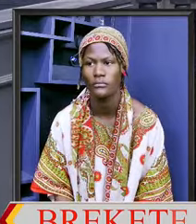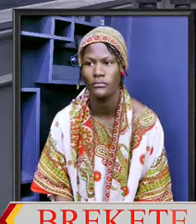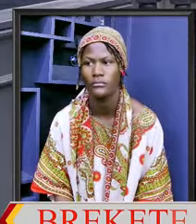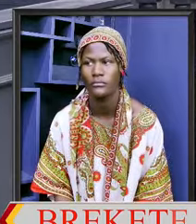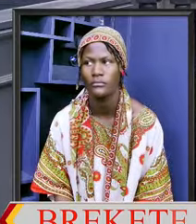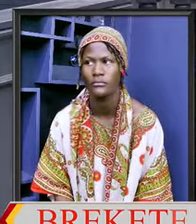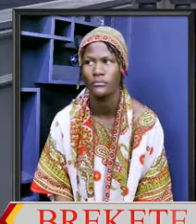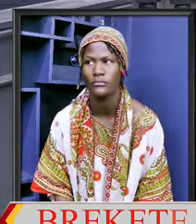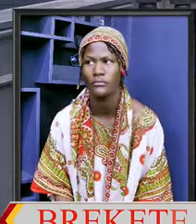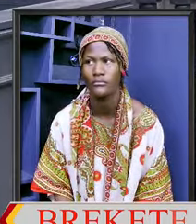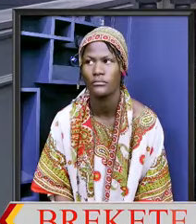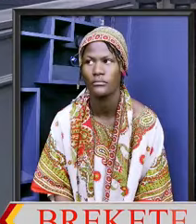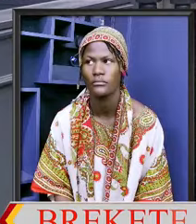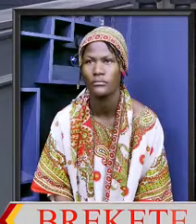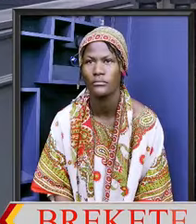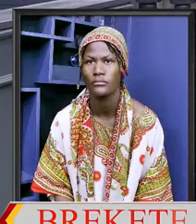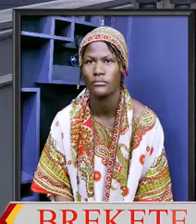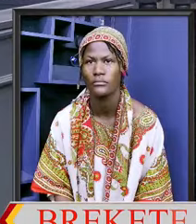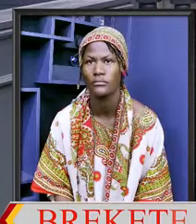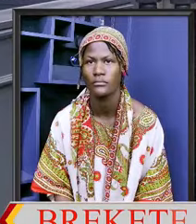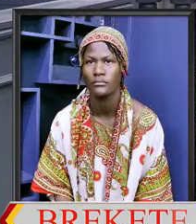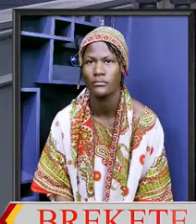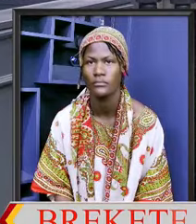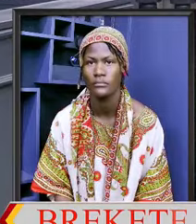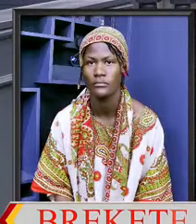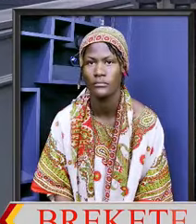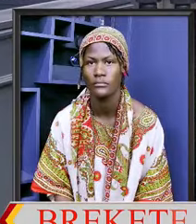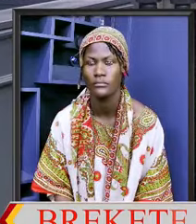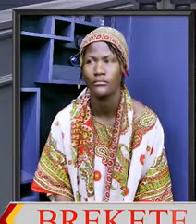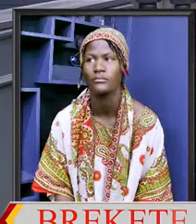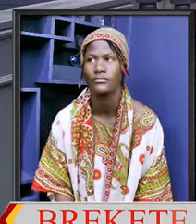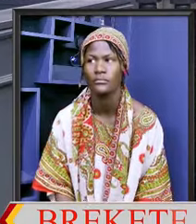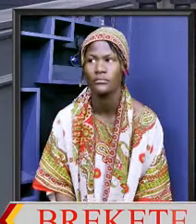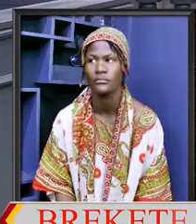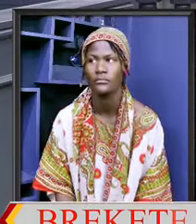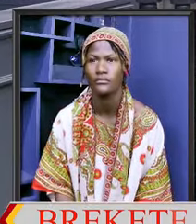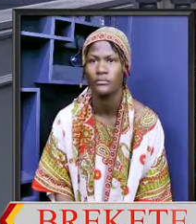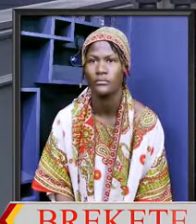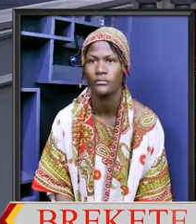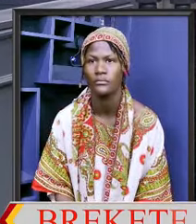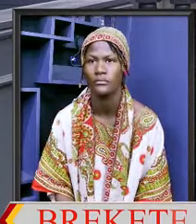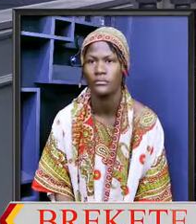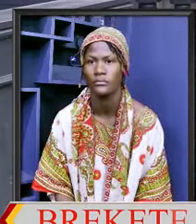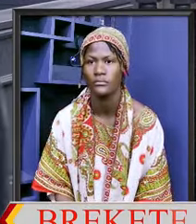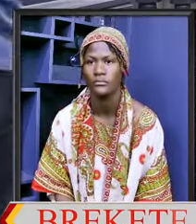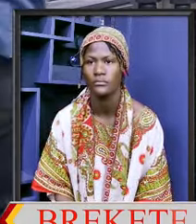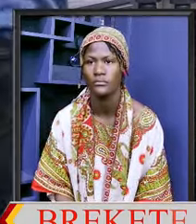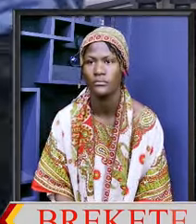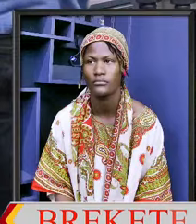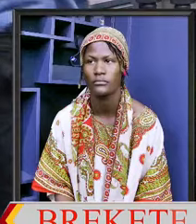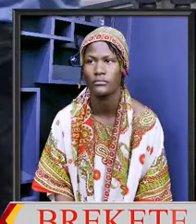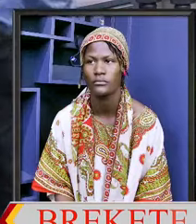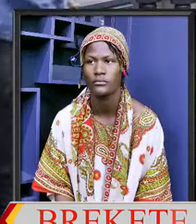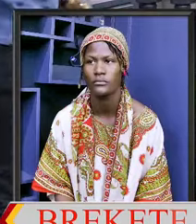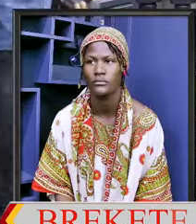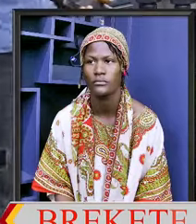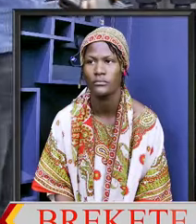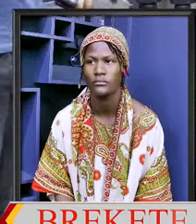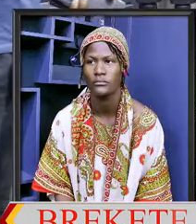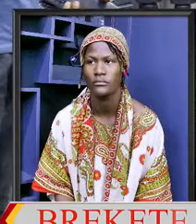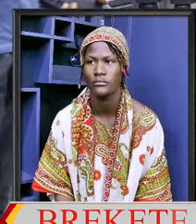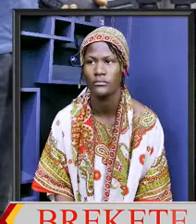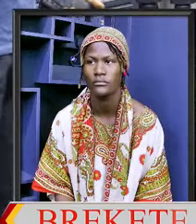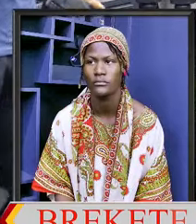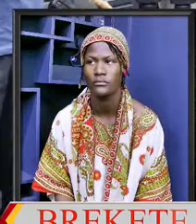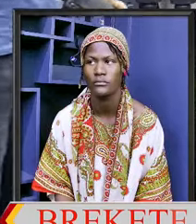sir. Very sorry, sir. It's okay. We don't hear you, sorry. You hear ordinary president? We hear. No, I know they hear, sir.